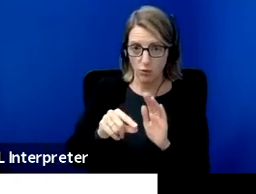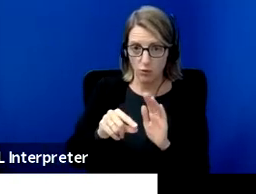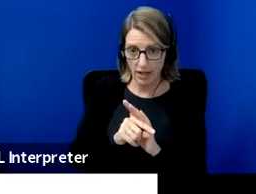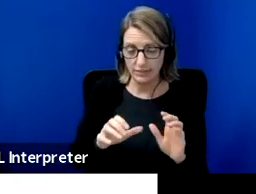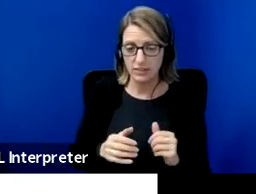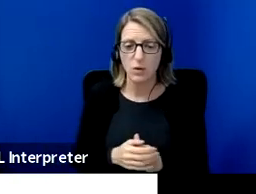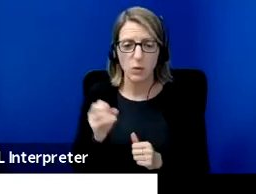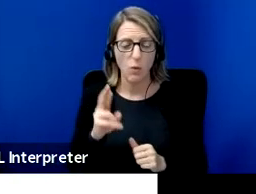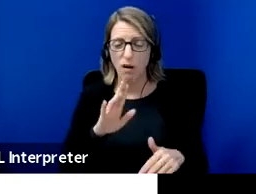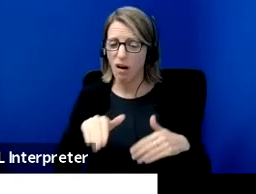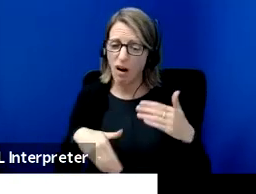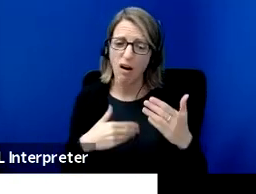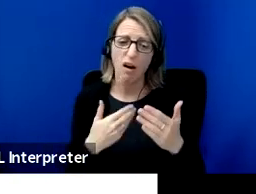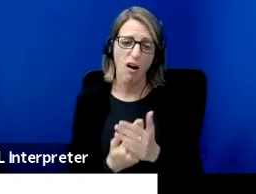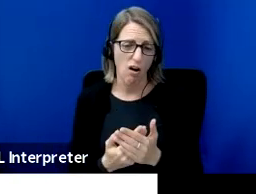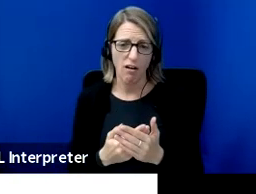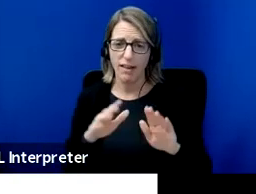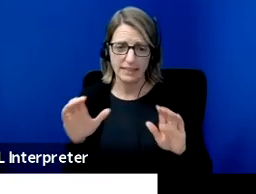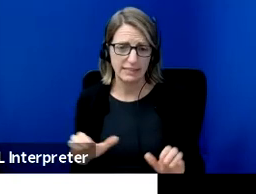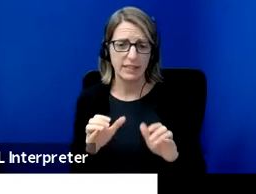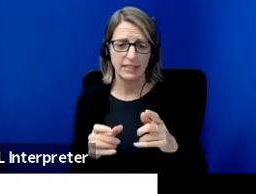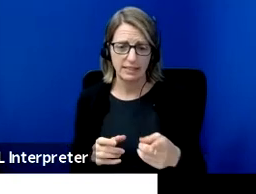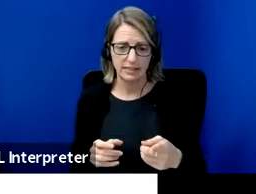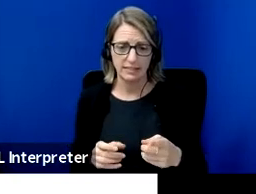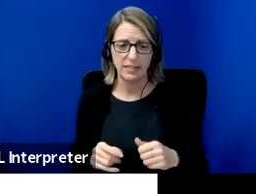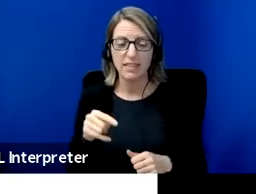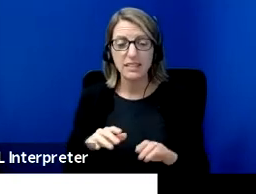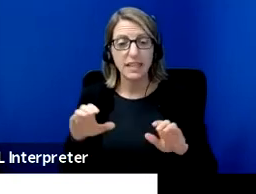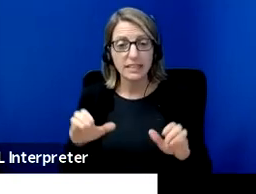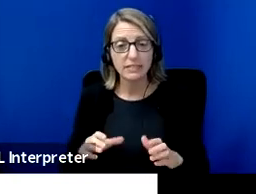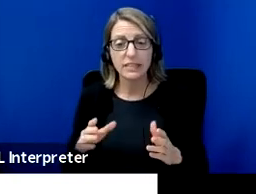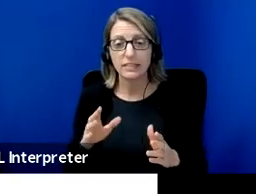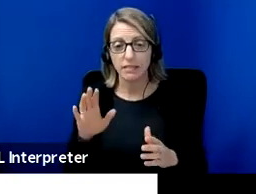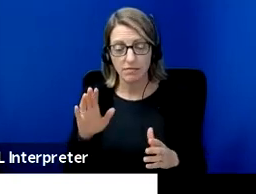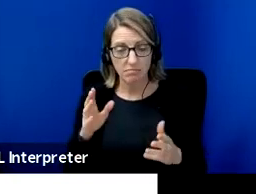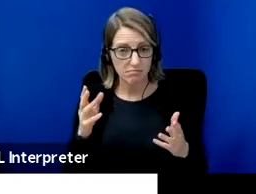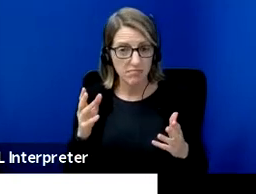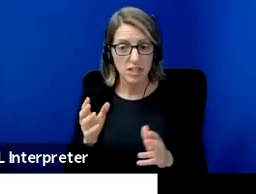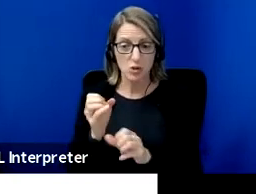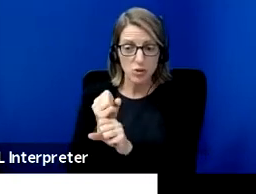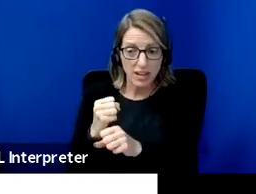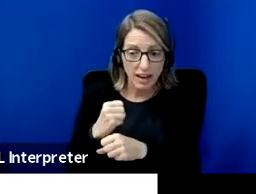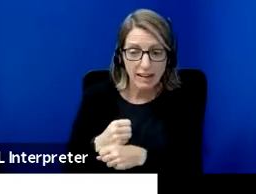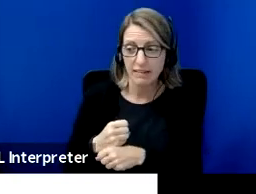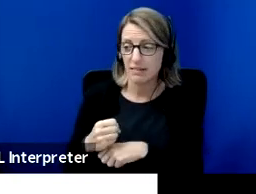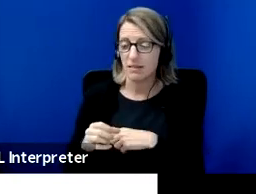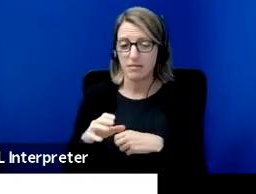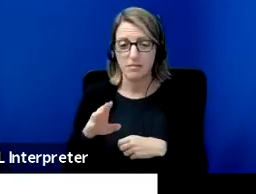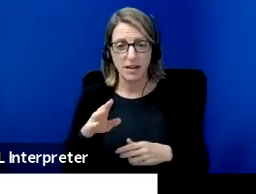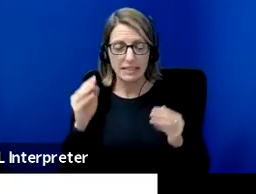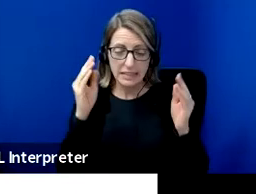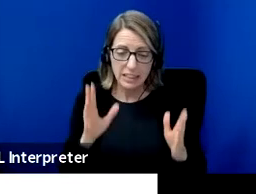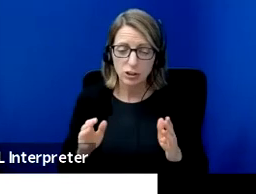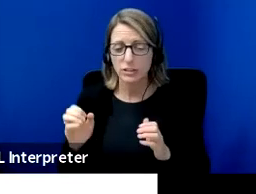just look at all activities. So these are activities that have been created by teachers and